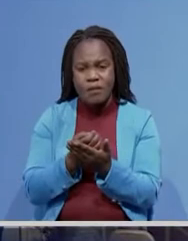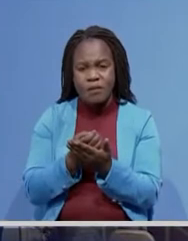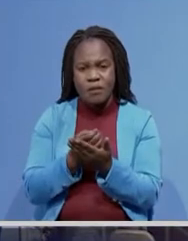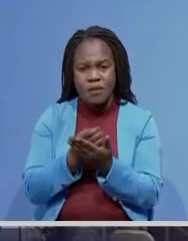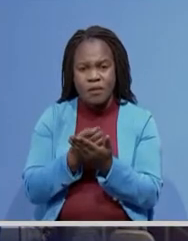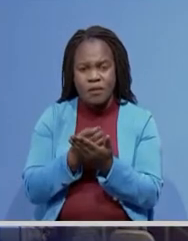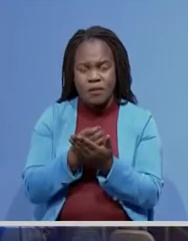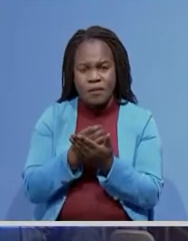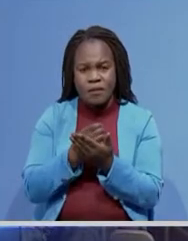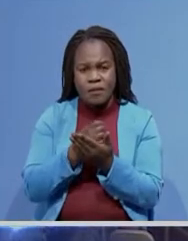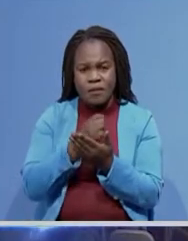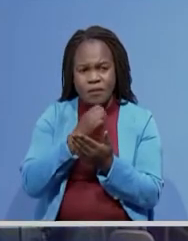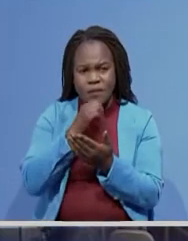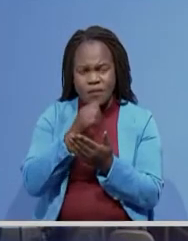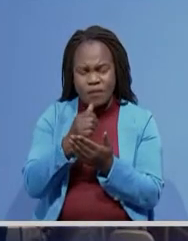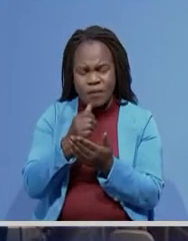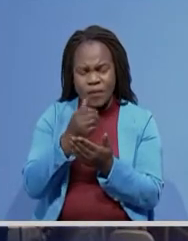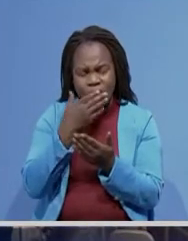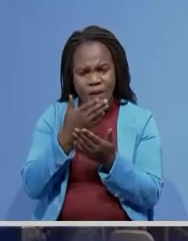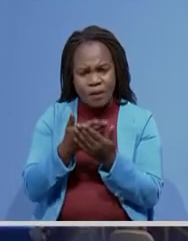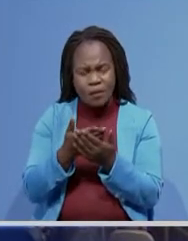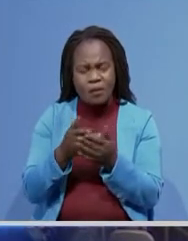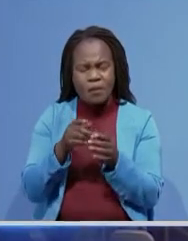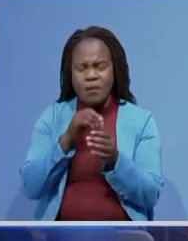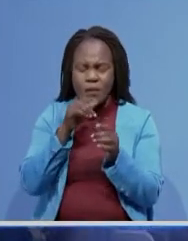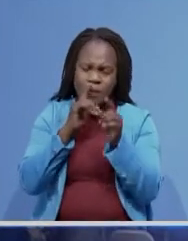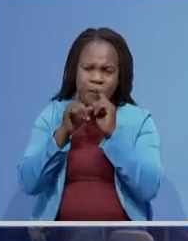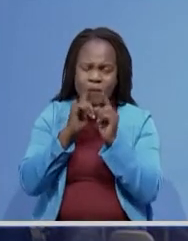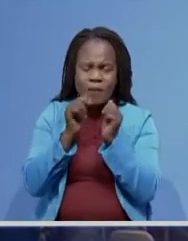you say something about state council, but you haven't touched on that.